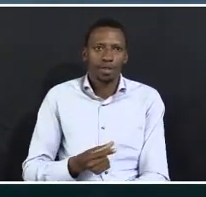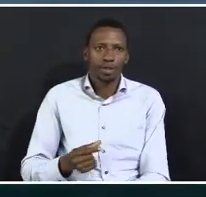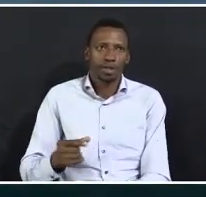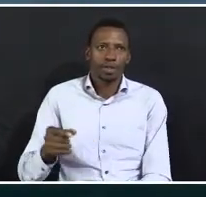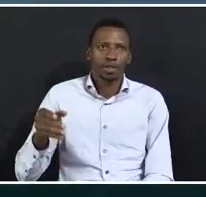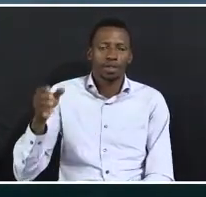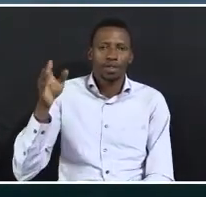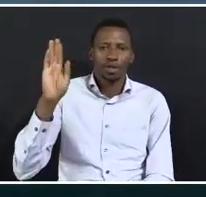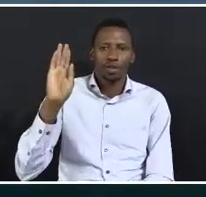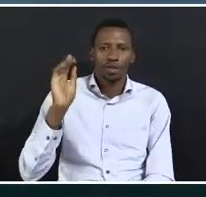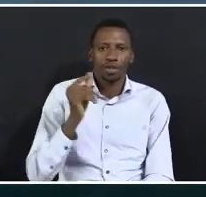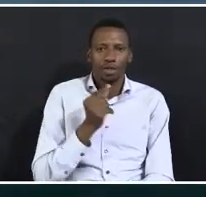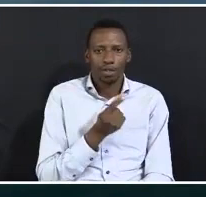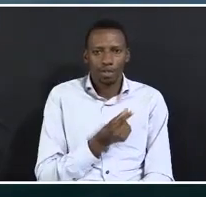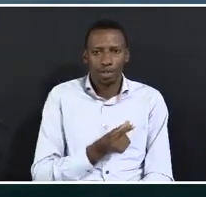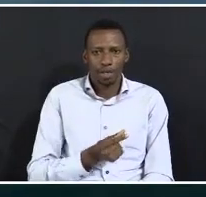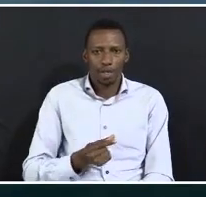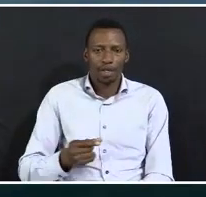ghost,